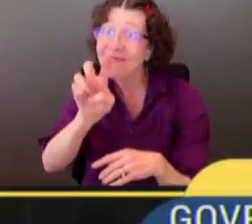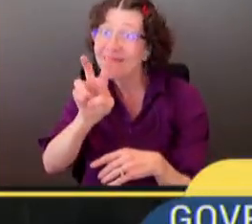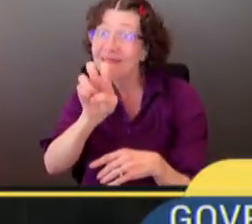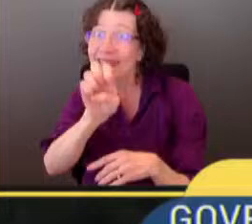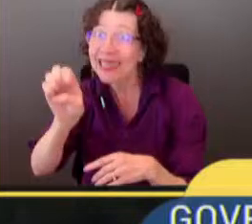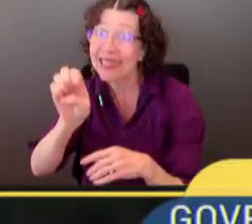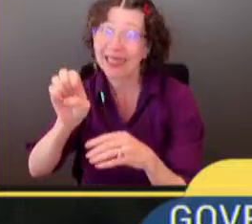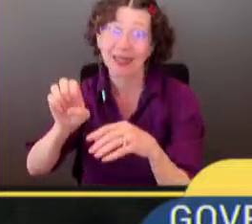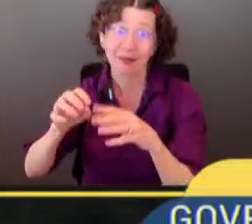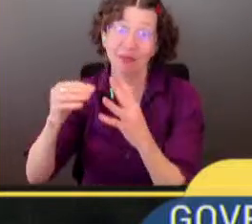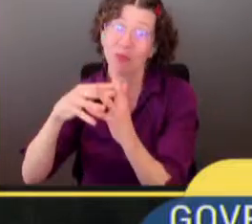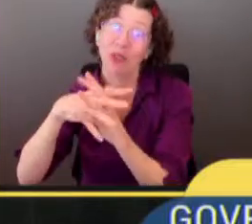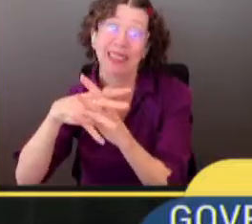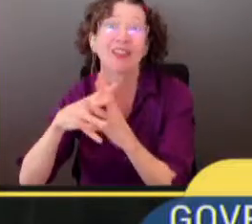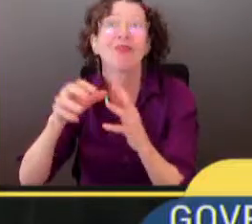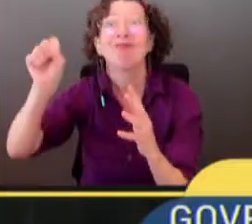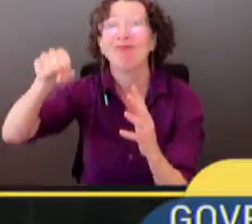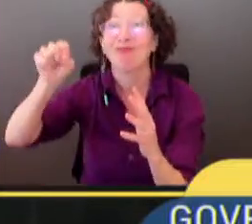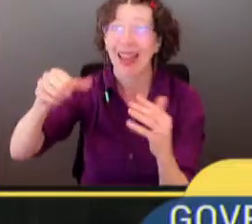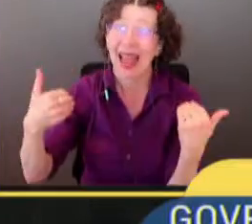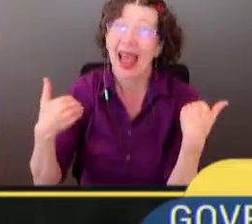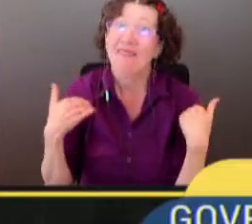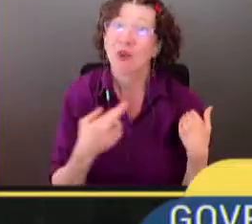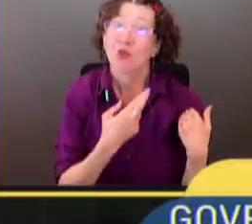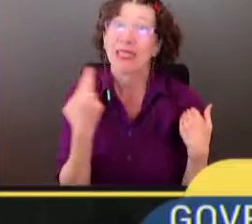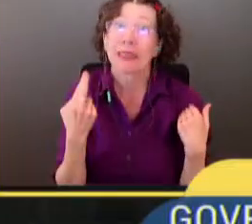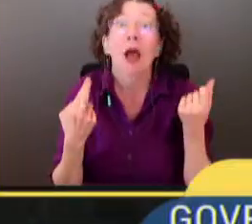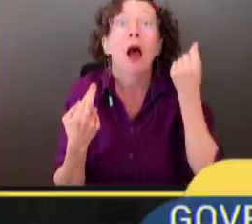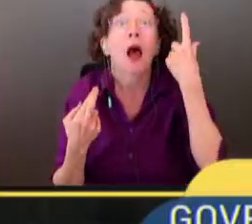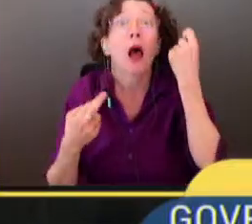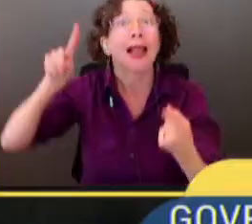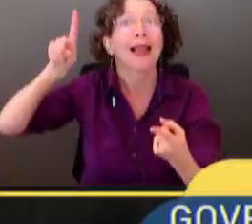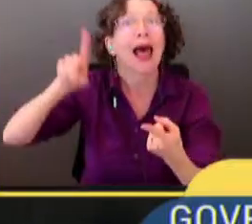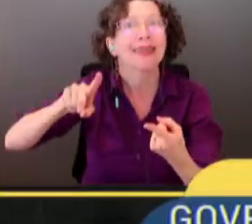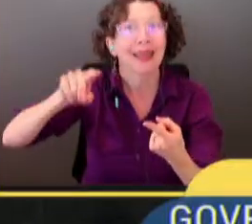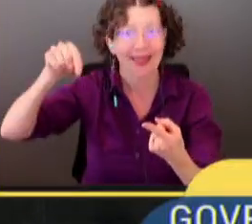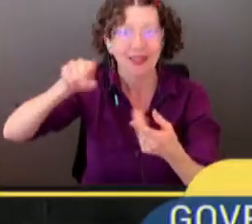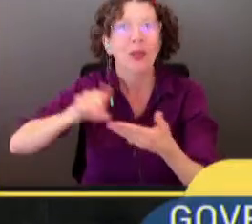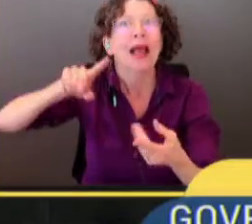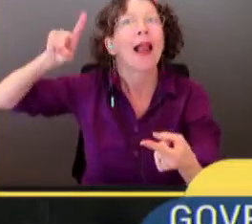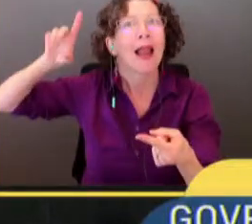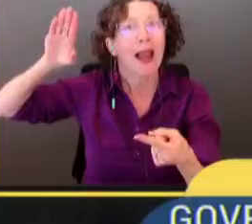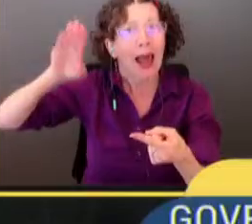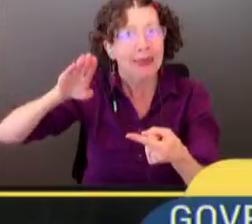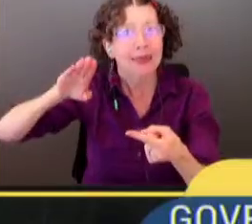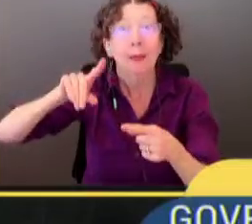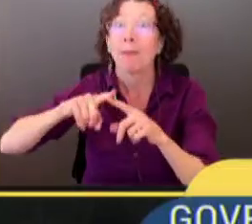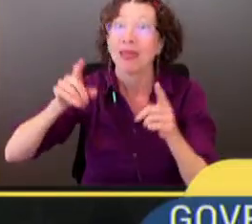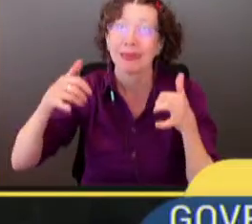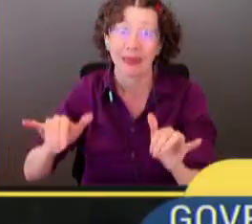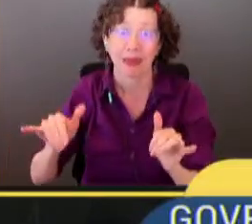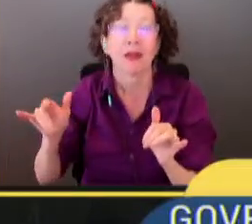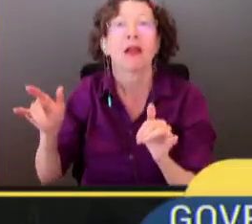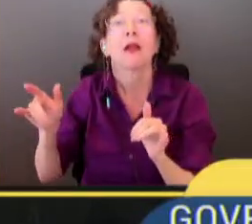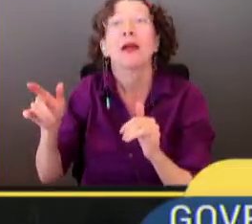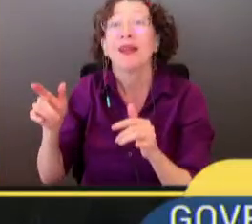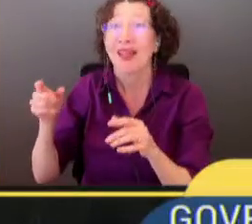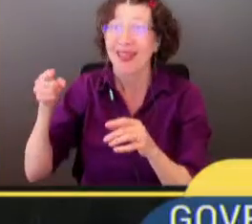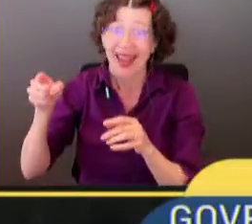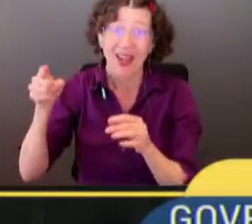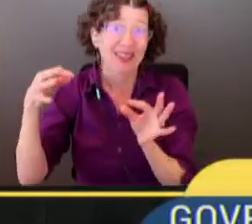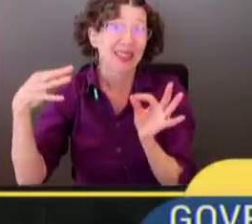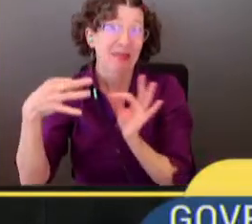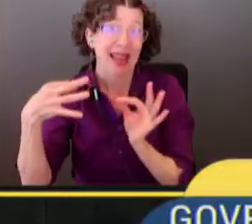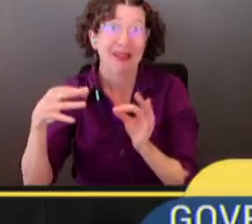same information that we have as a county executive and as a governor. So here's the bottom line. The risk of another breach has most